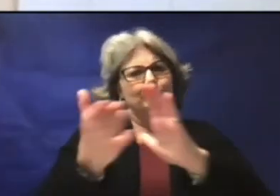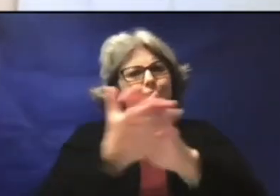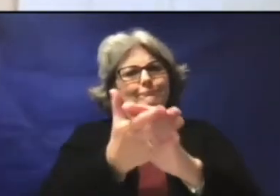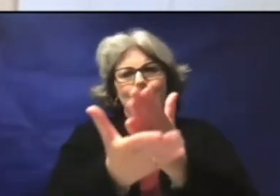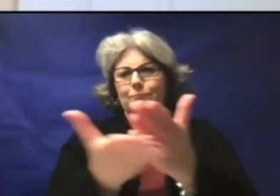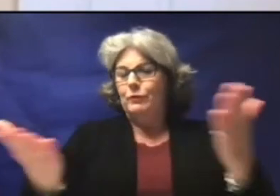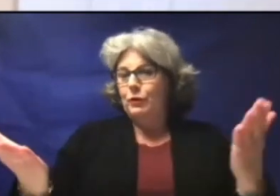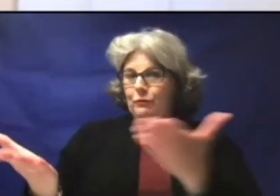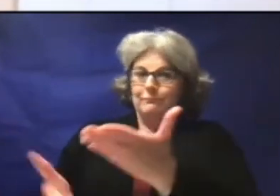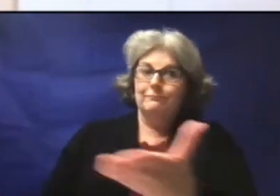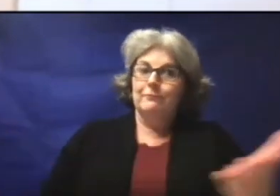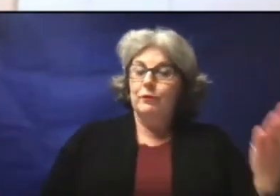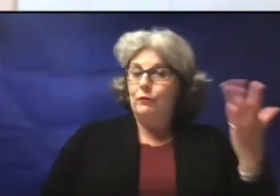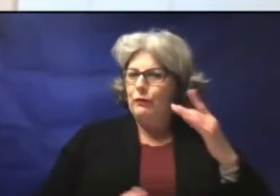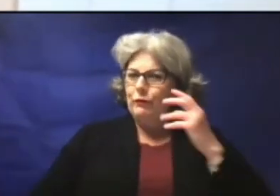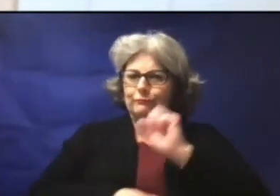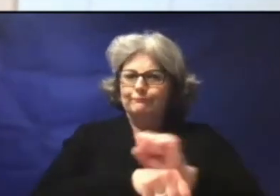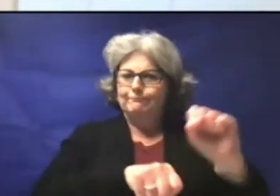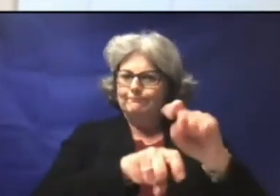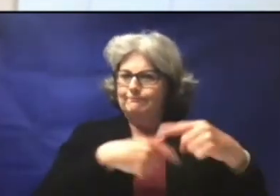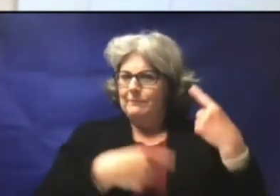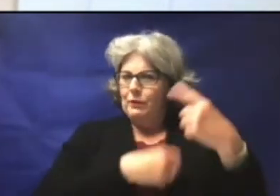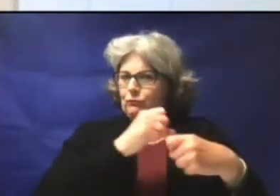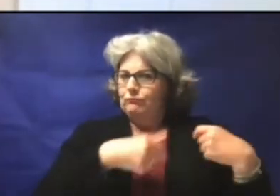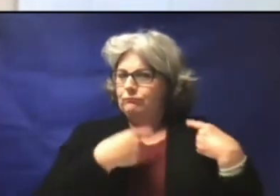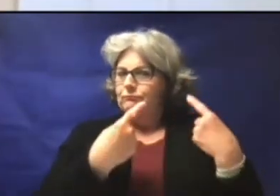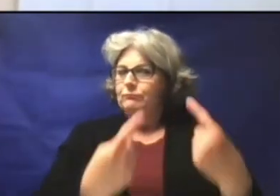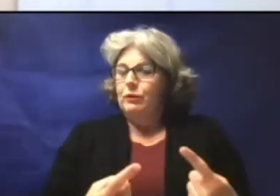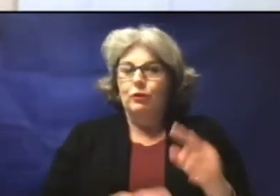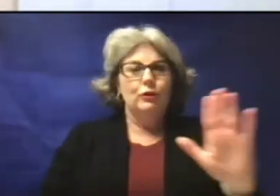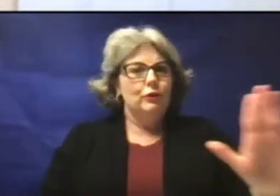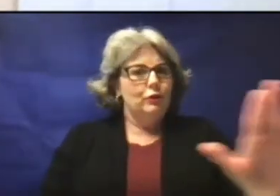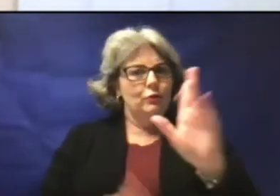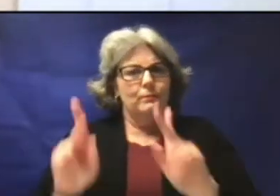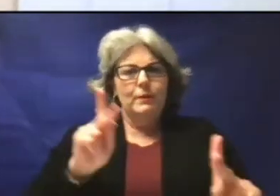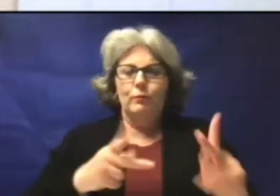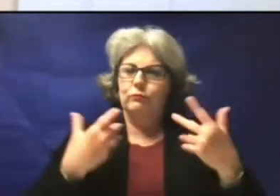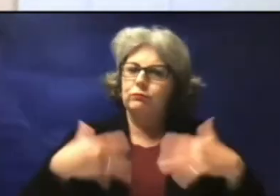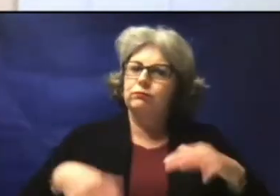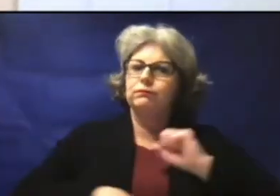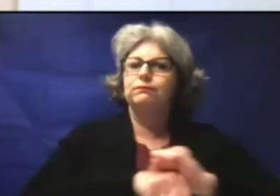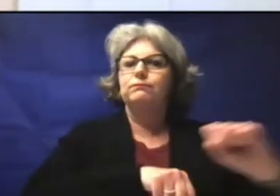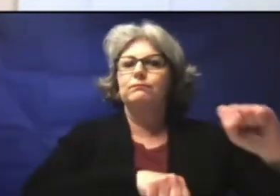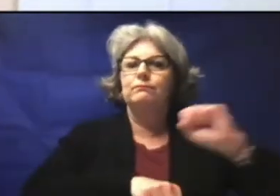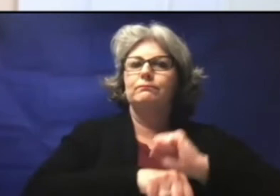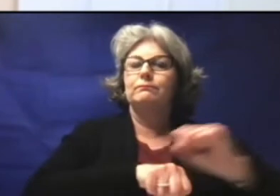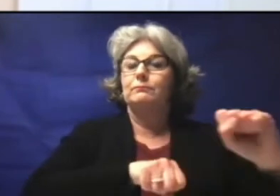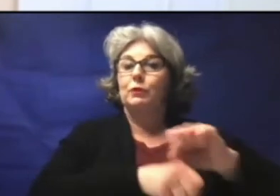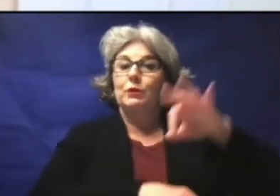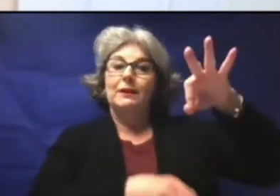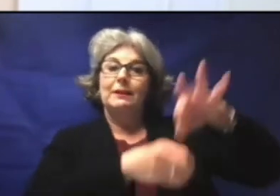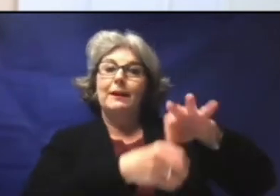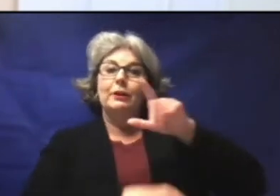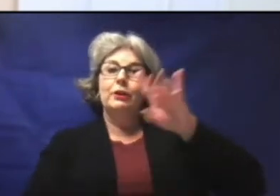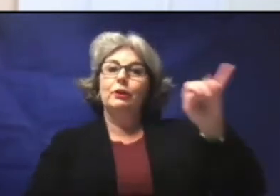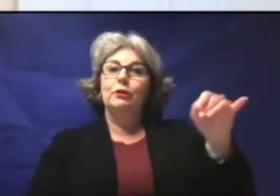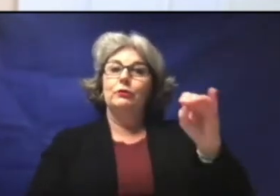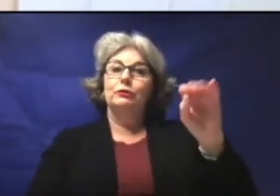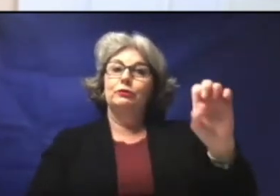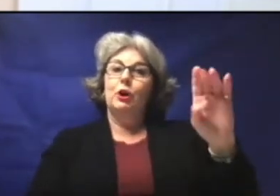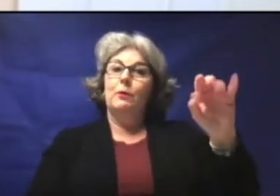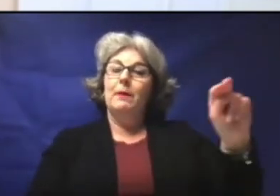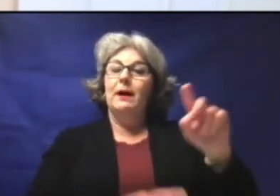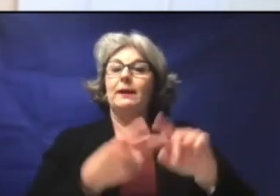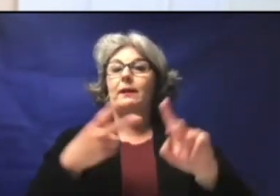congratulate each one of you for your hard work this past year. You are the ones that worked tirelessly to elect Joe Biden and Kamala Harris,